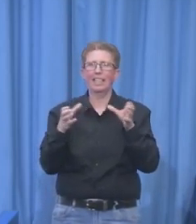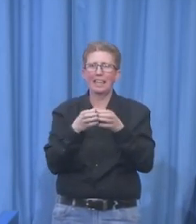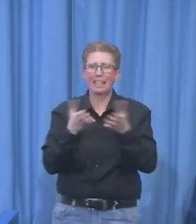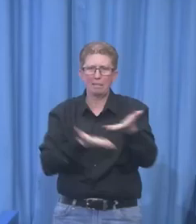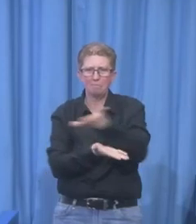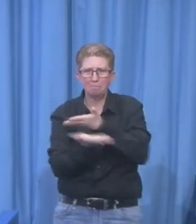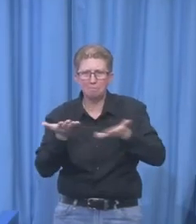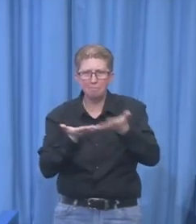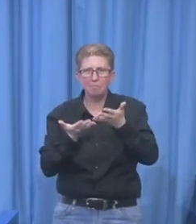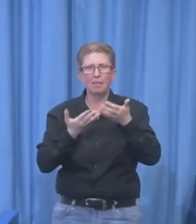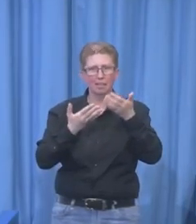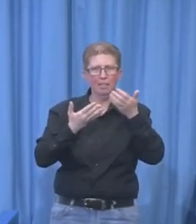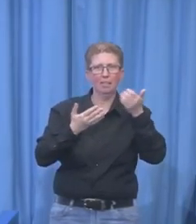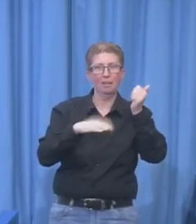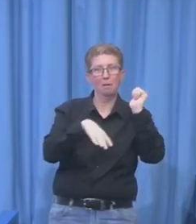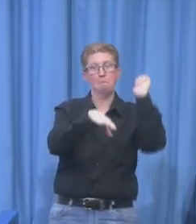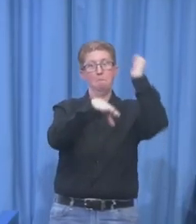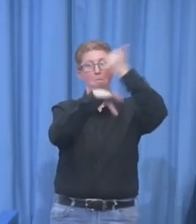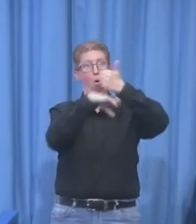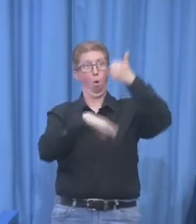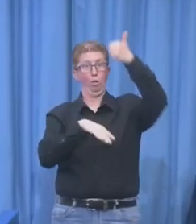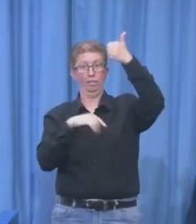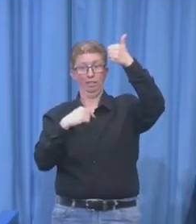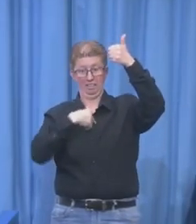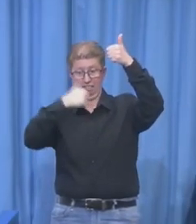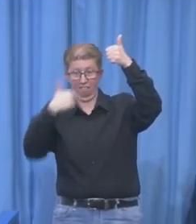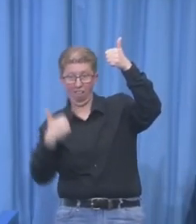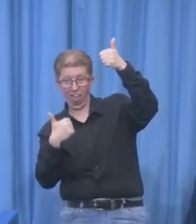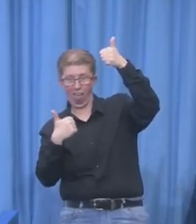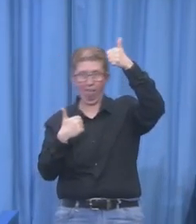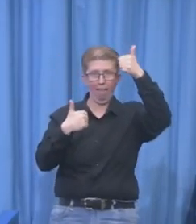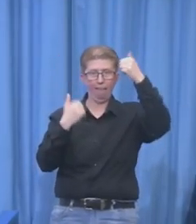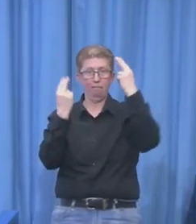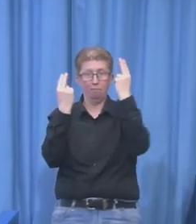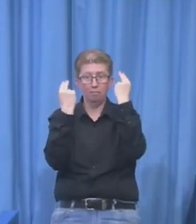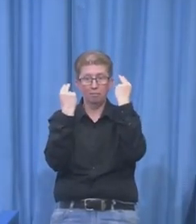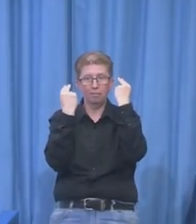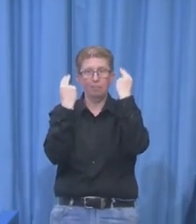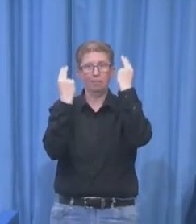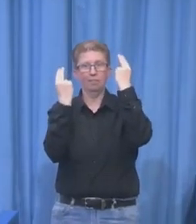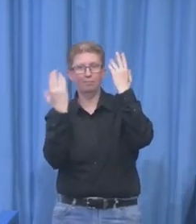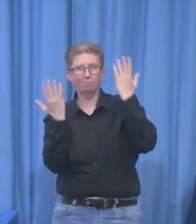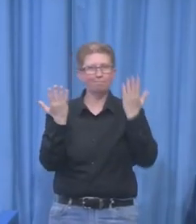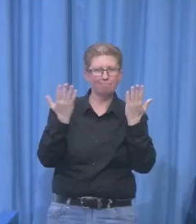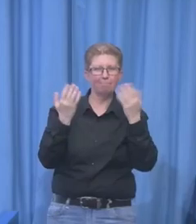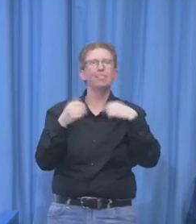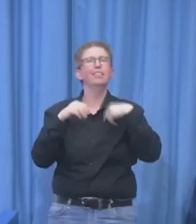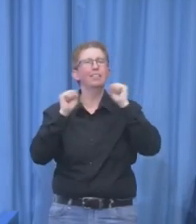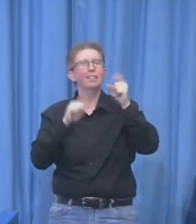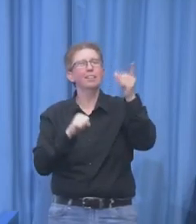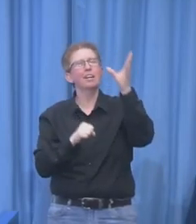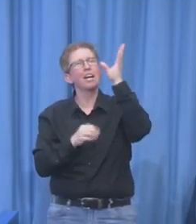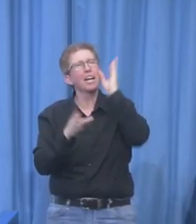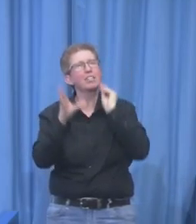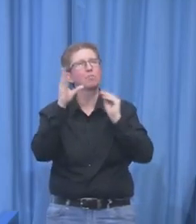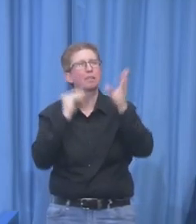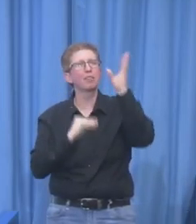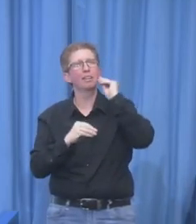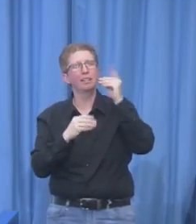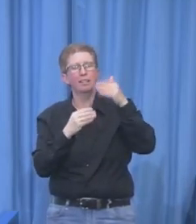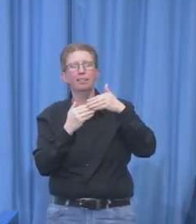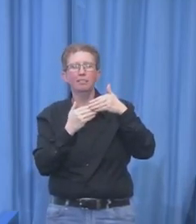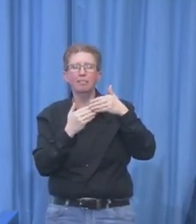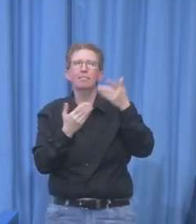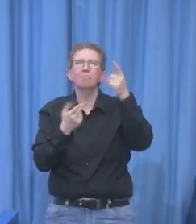can achieve and they can experience many important things that will help them in the future. And in the end,